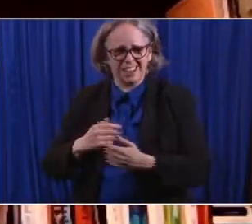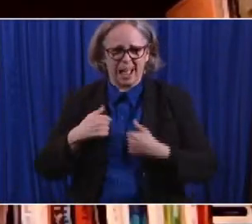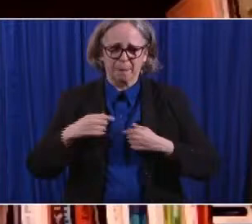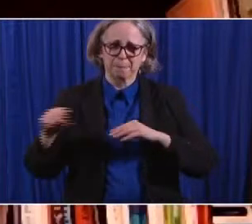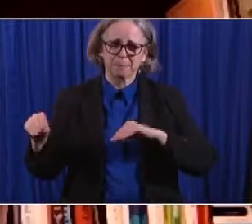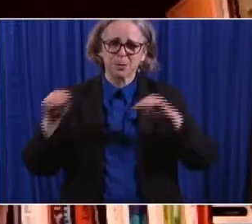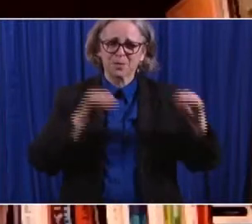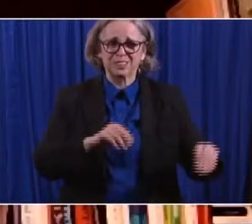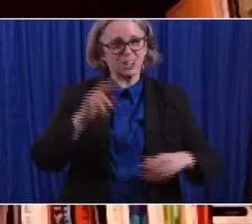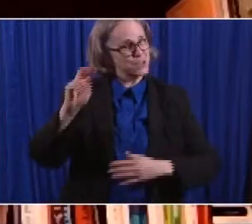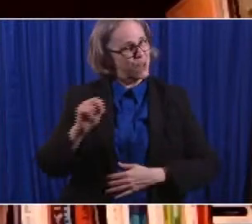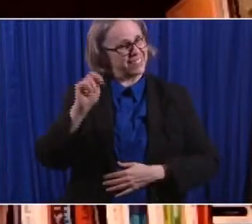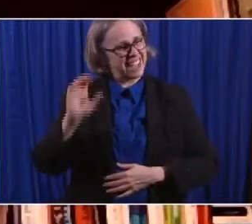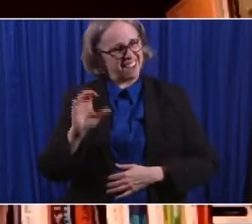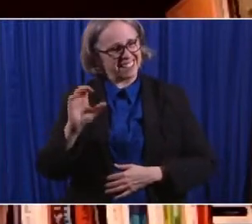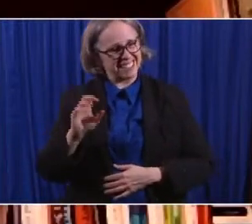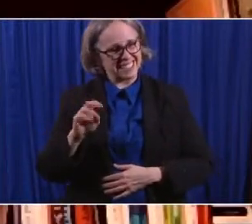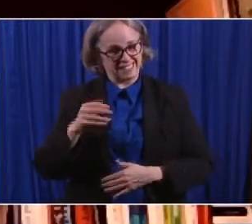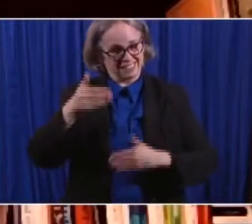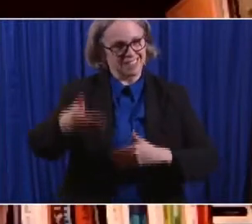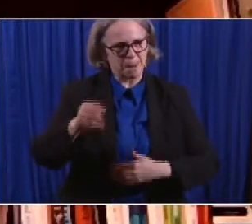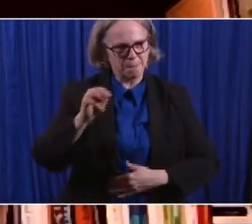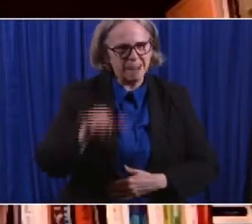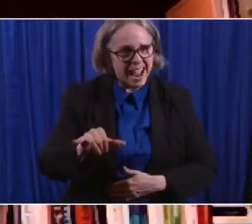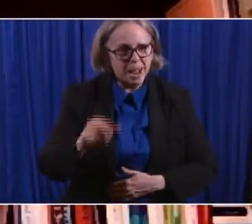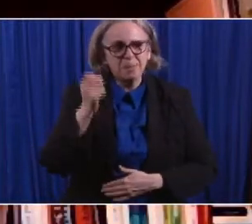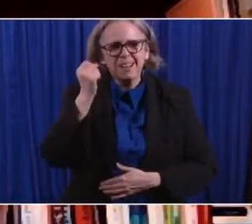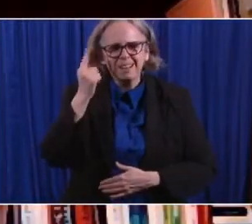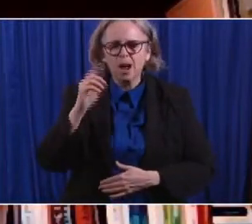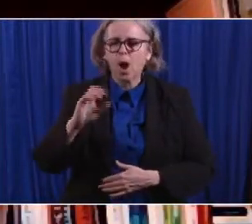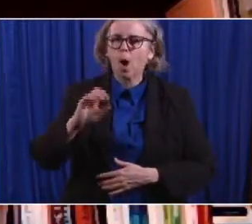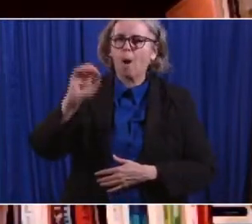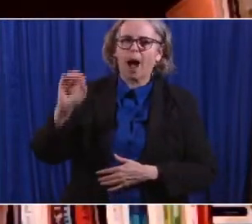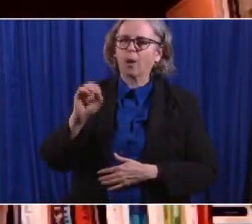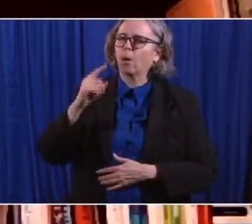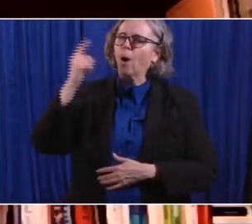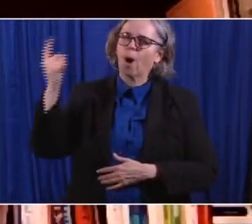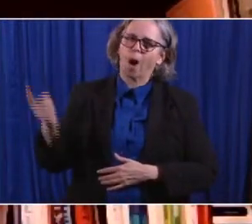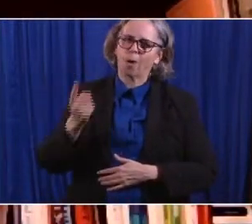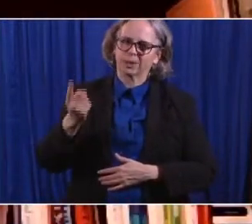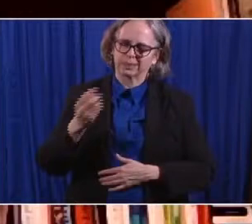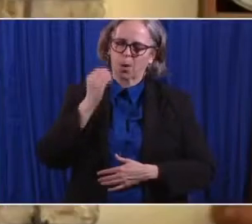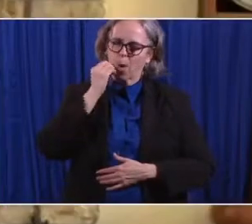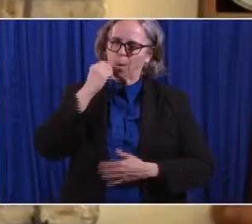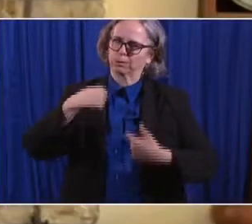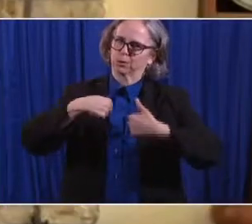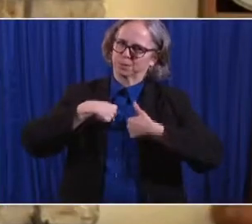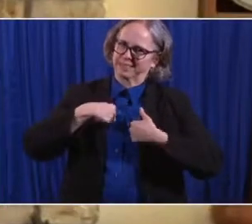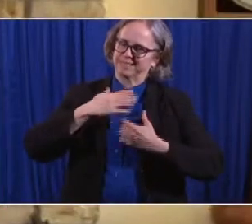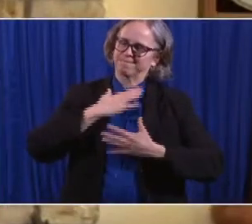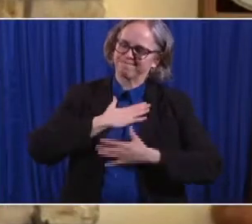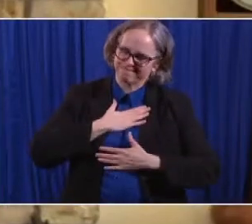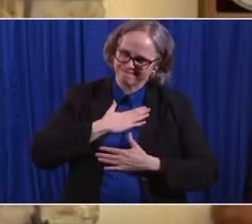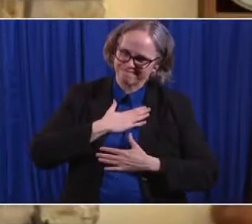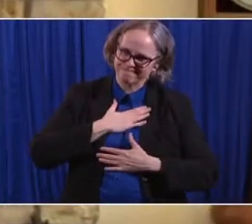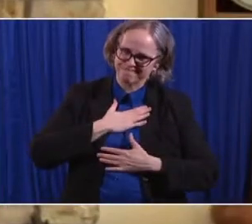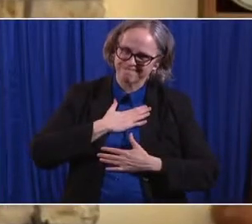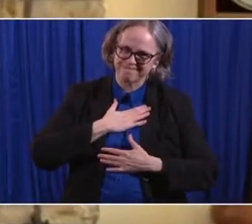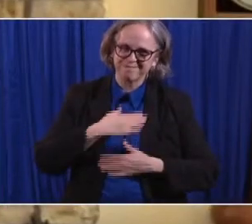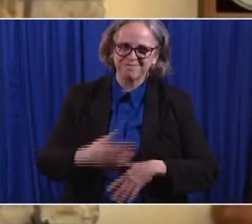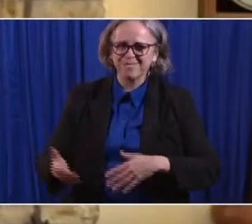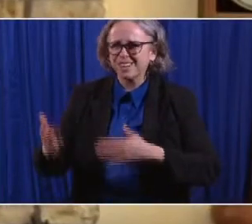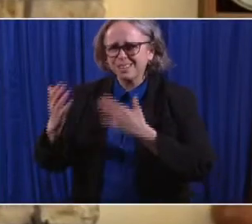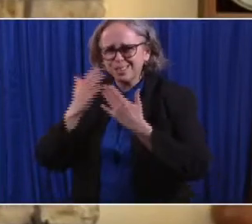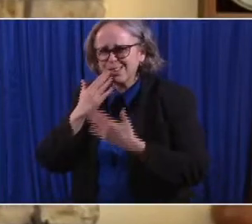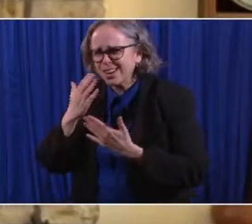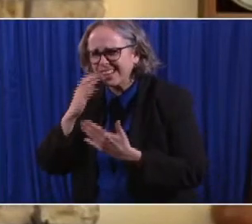in May, but Ohio will always be my home. Thank you. Well, Director, good luck to you.